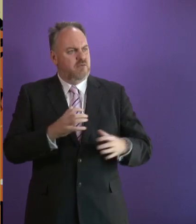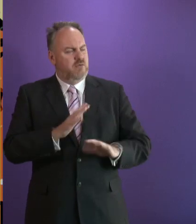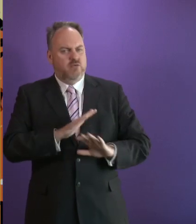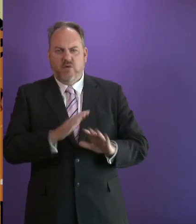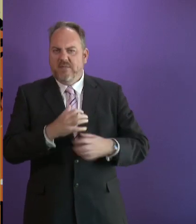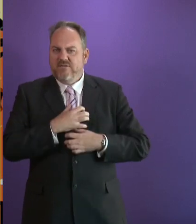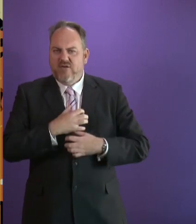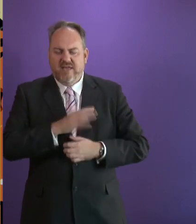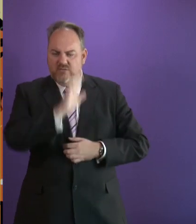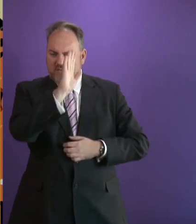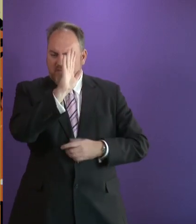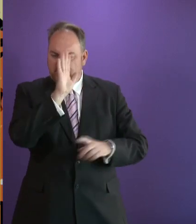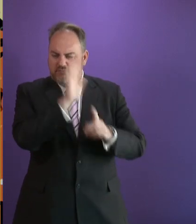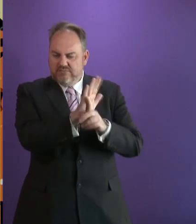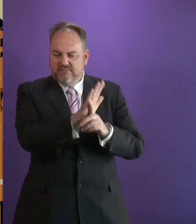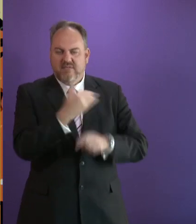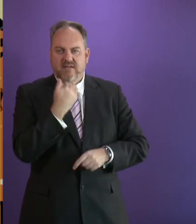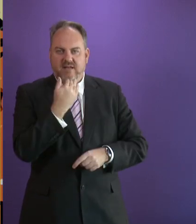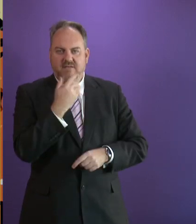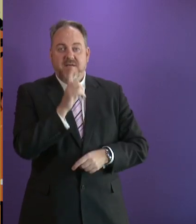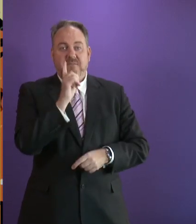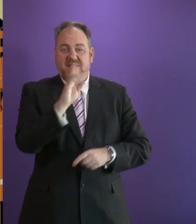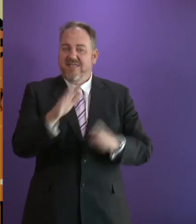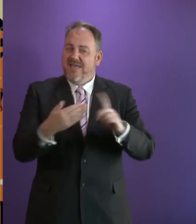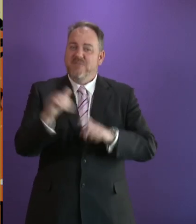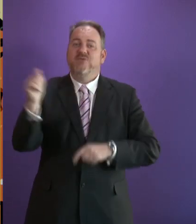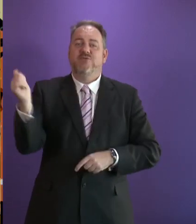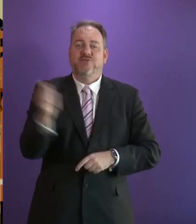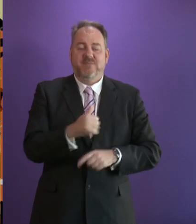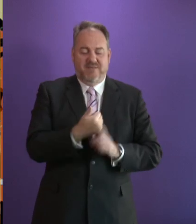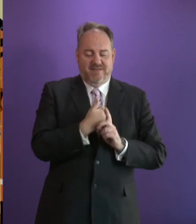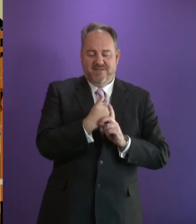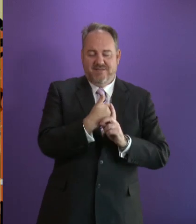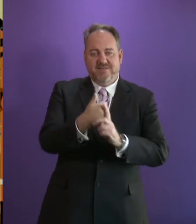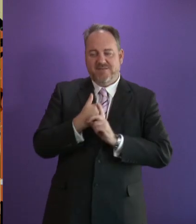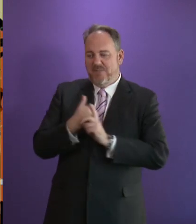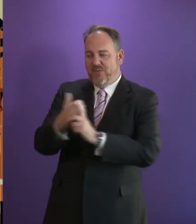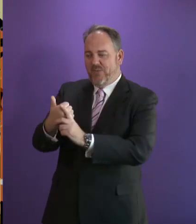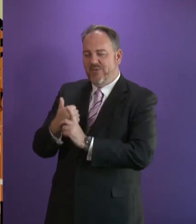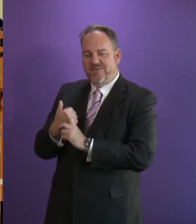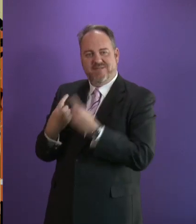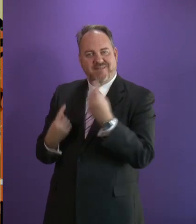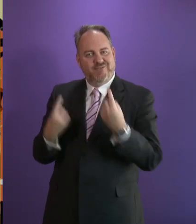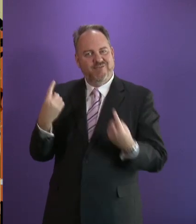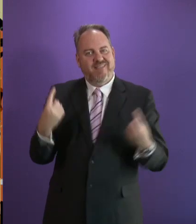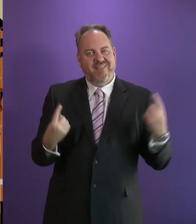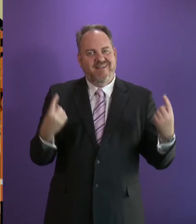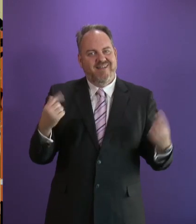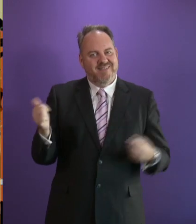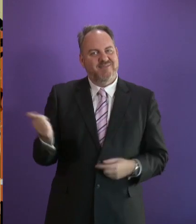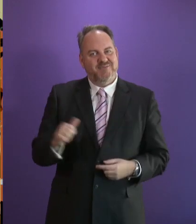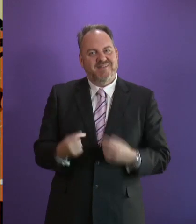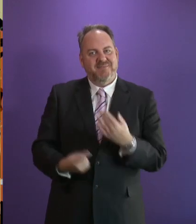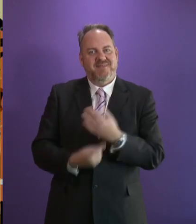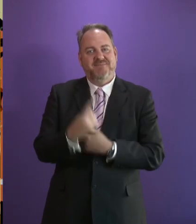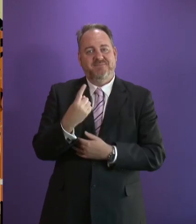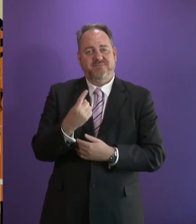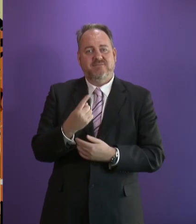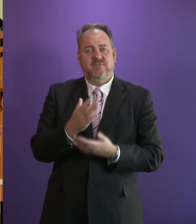it. But also, let's all support each other. If people know, as politicians, people in the public